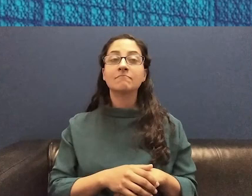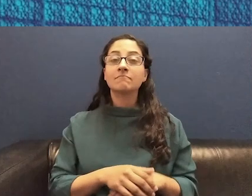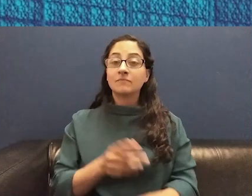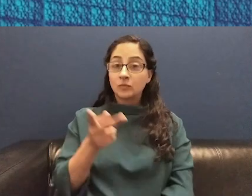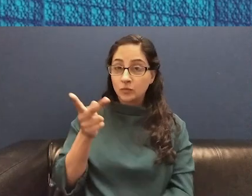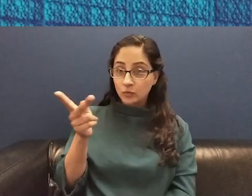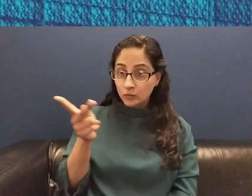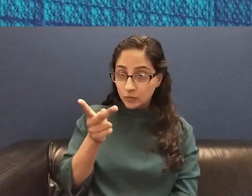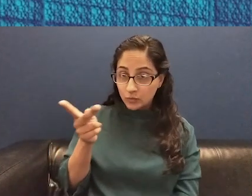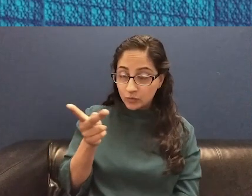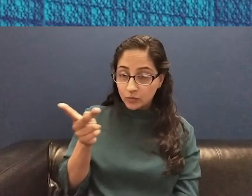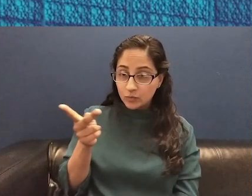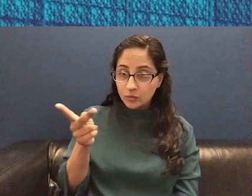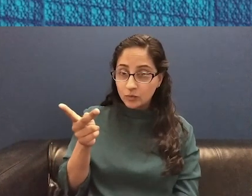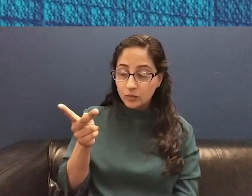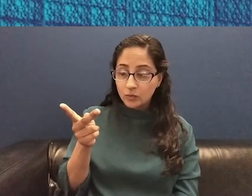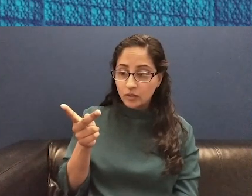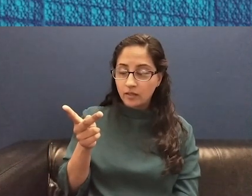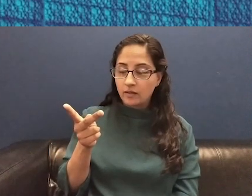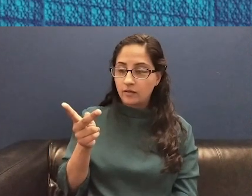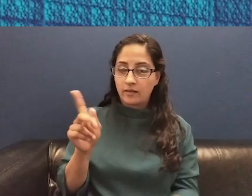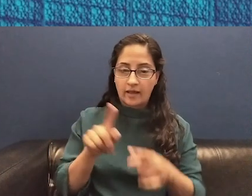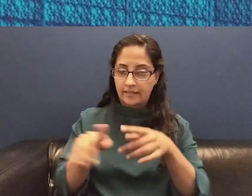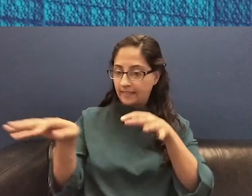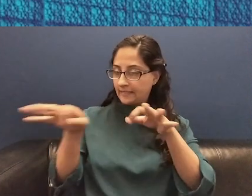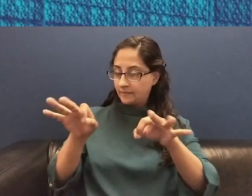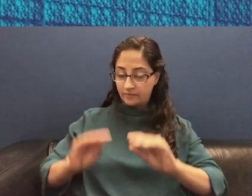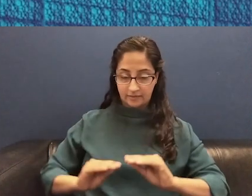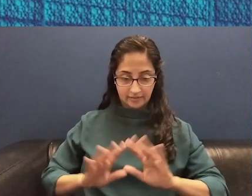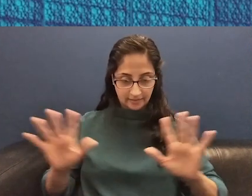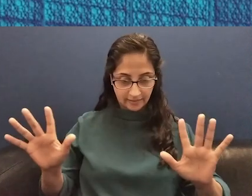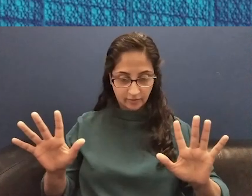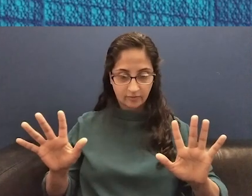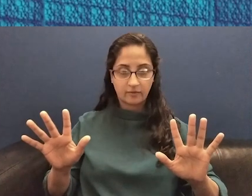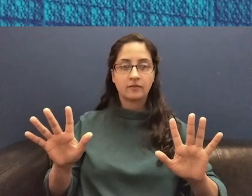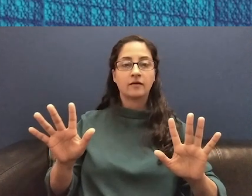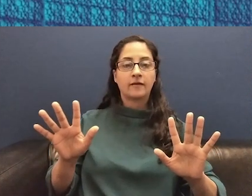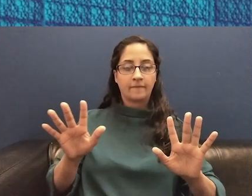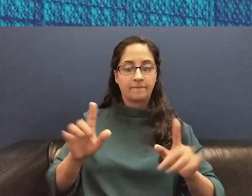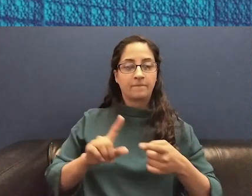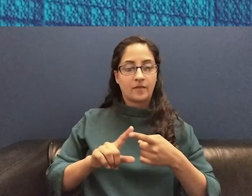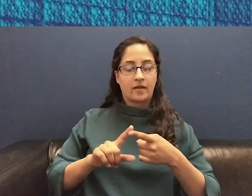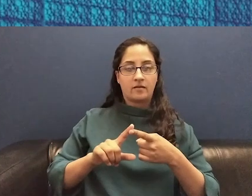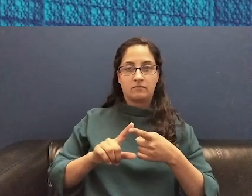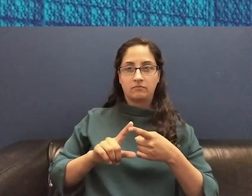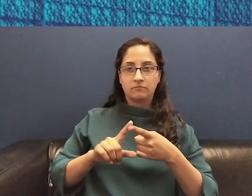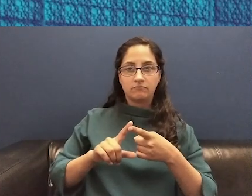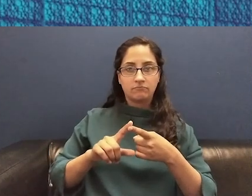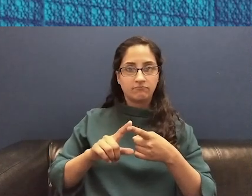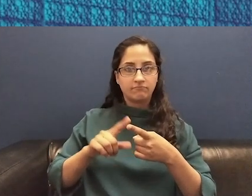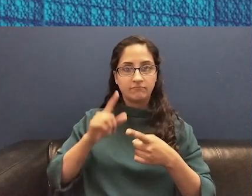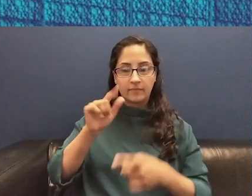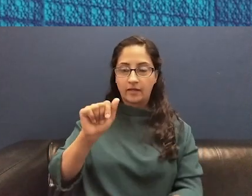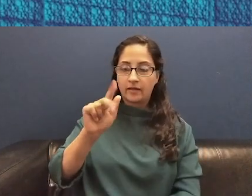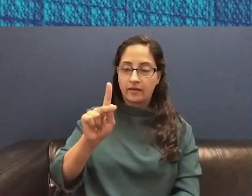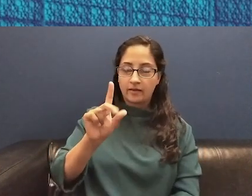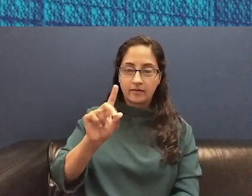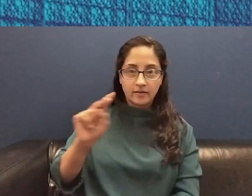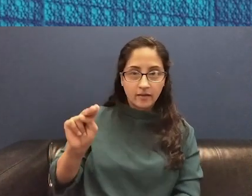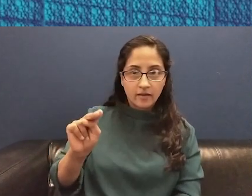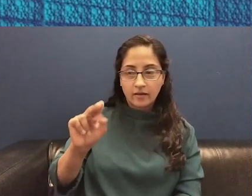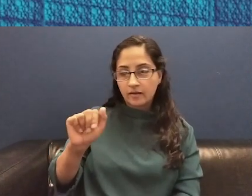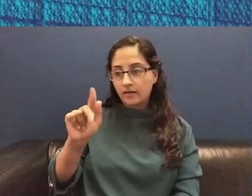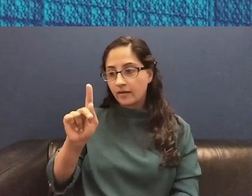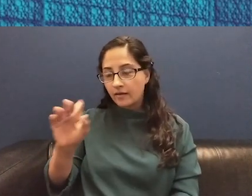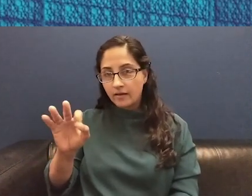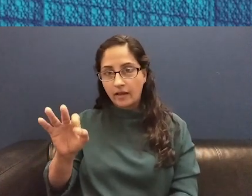Thank you, Khalil. Khalil, you and Dr. Najmuddin have certainly provided us with a sense of some of the needs and, more importantly,